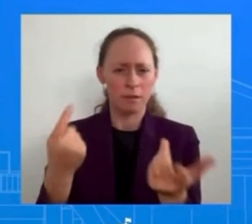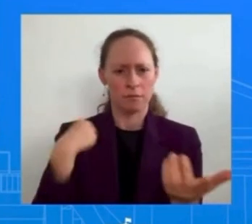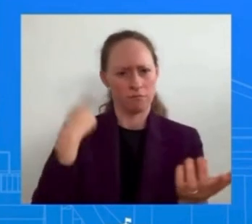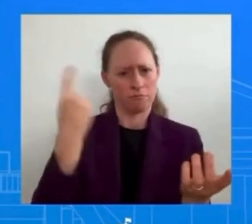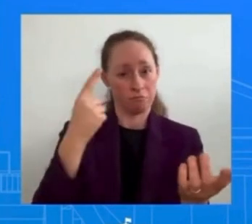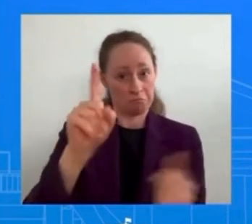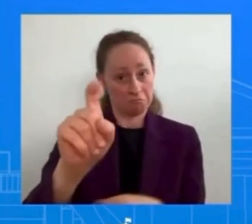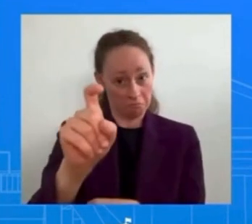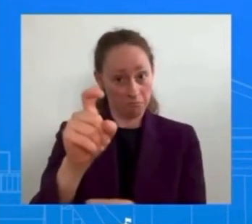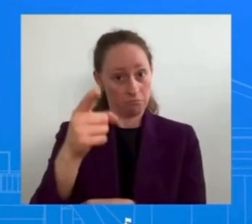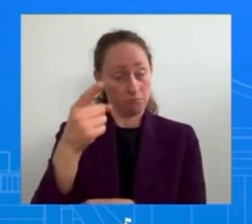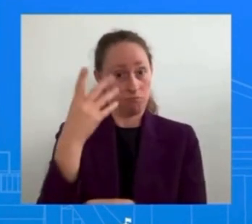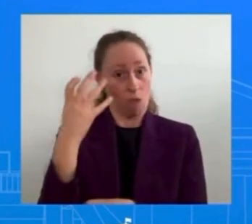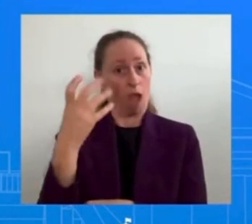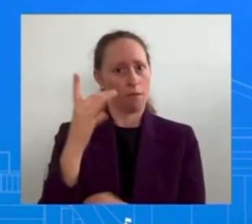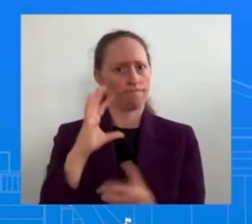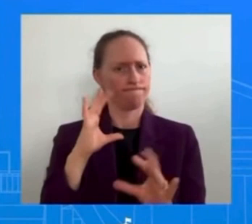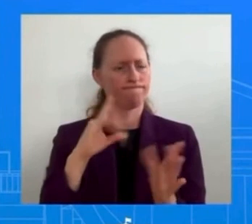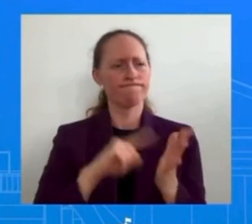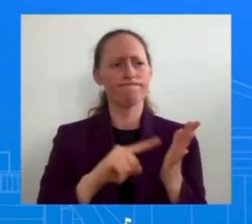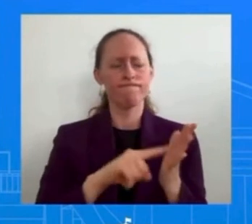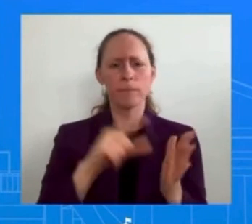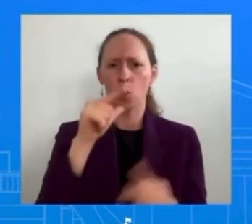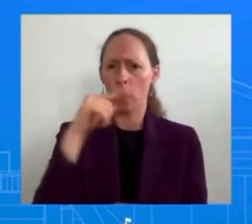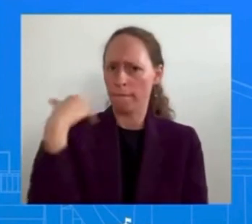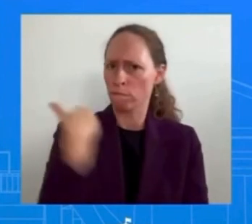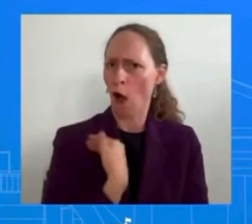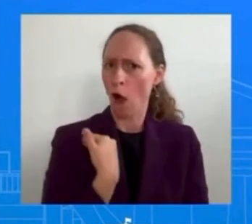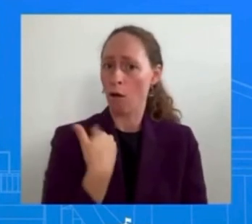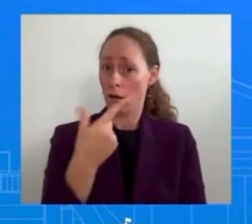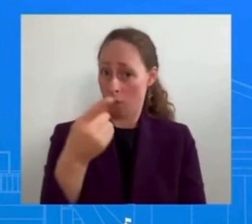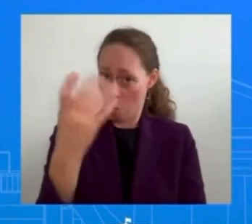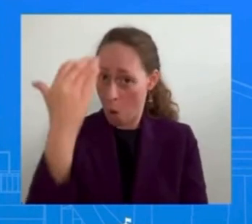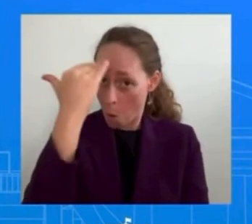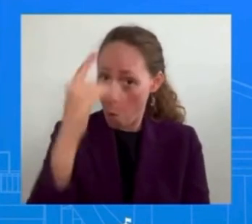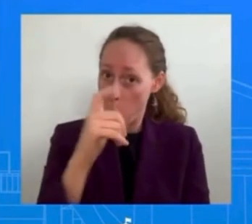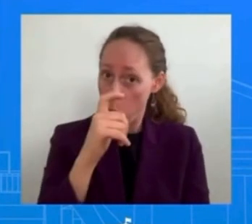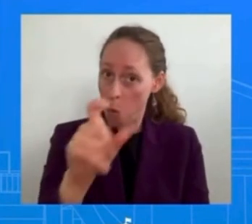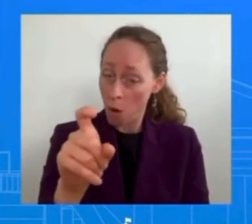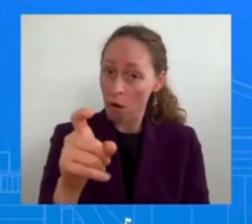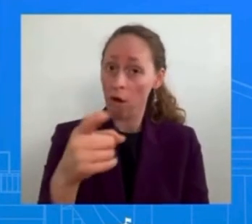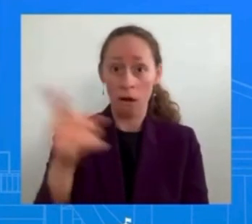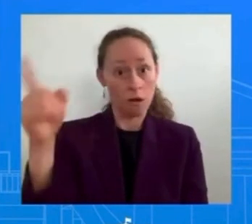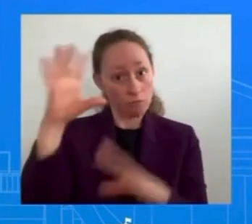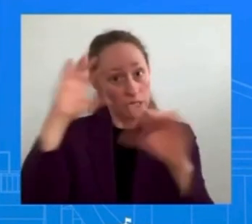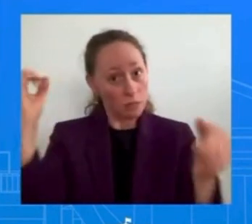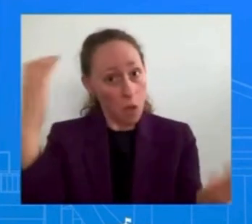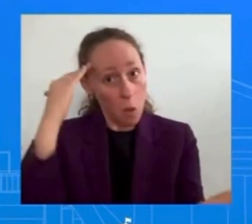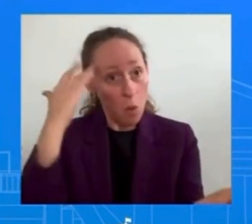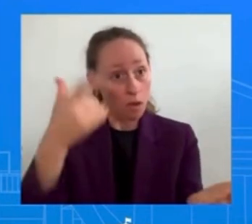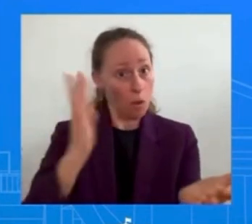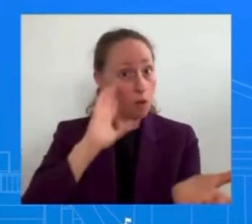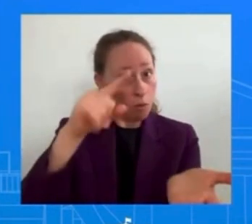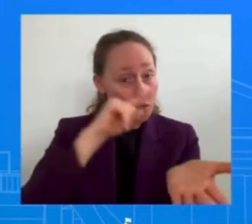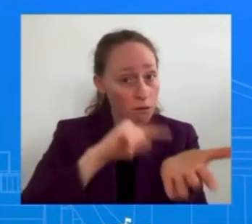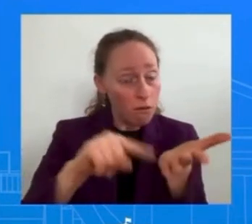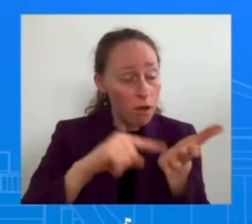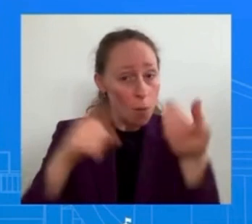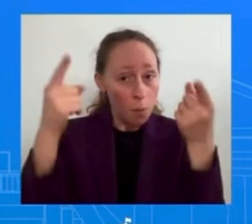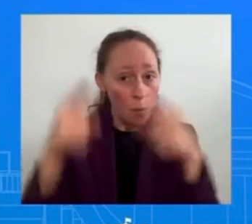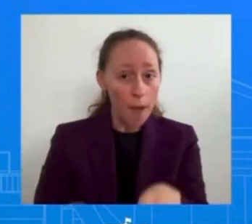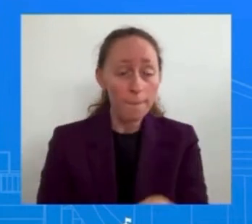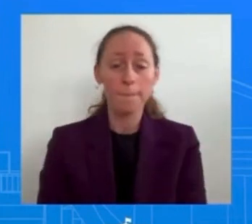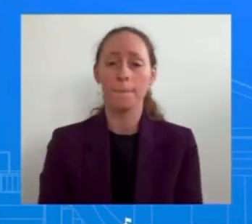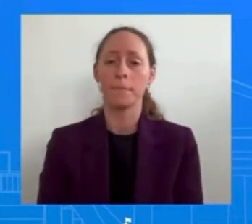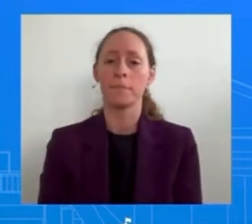something that he's asking your team or other teams to look into? You know, we always want to make sure that we understand